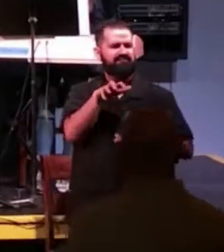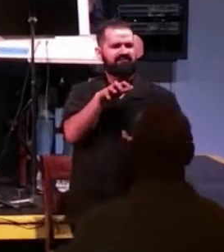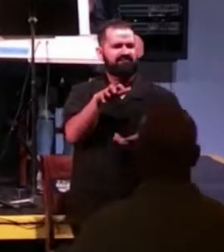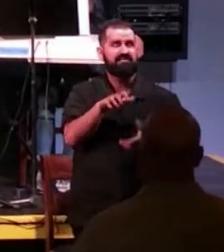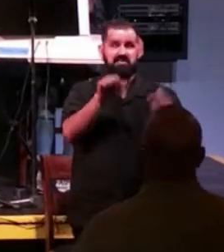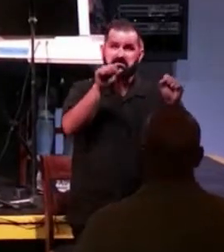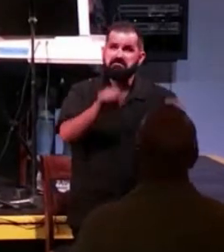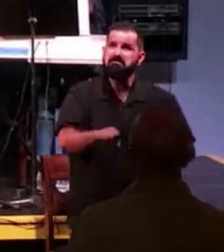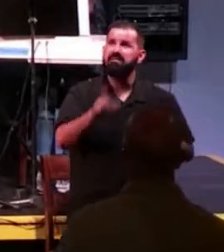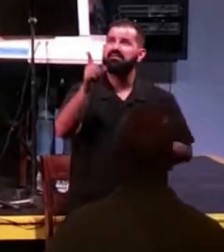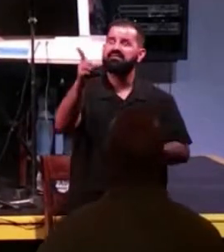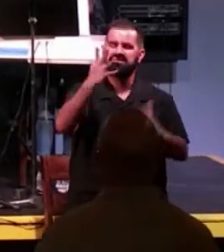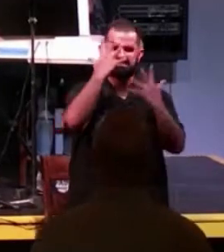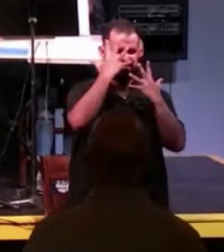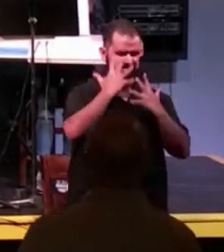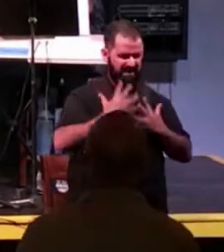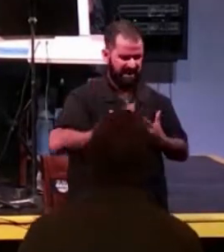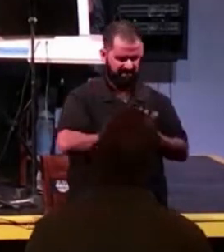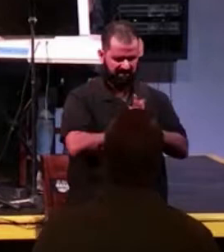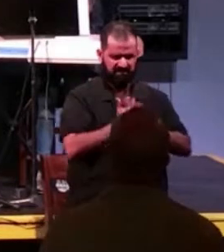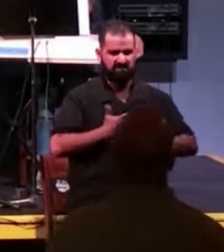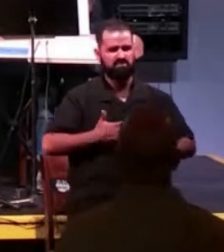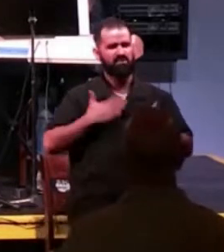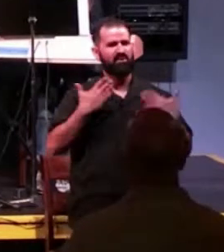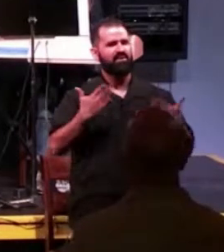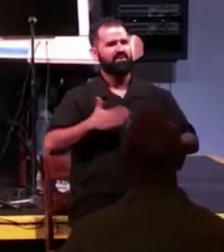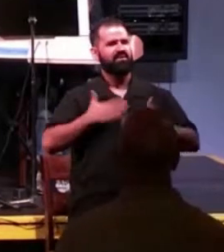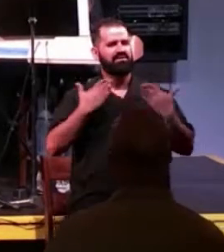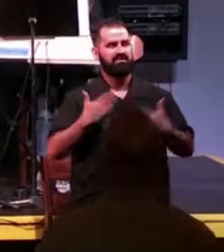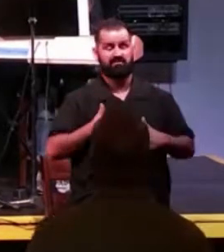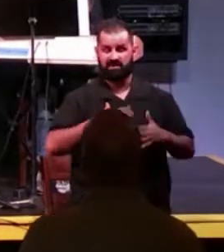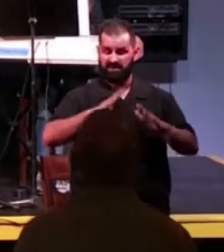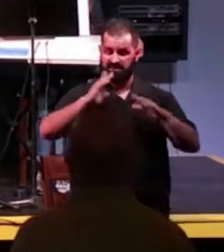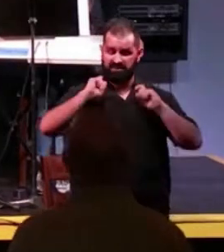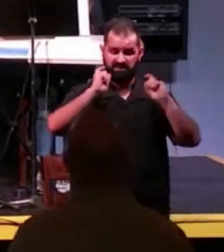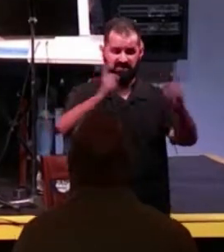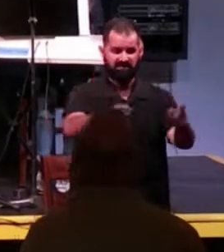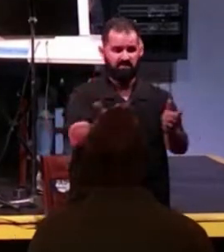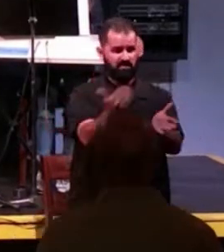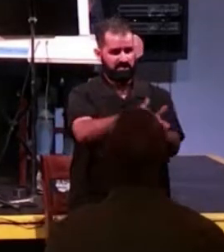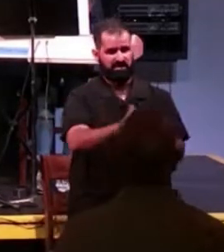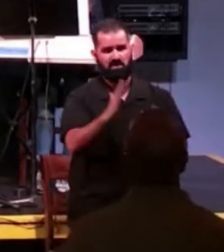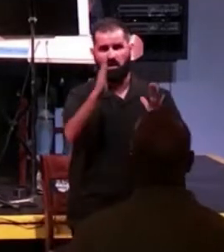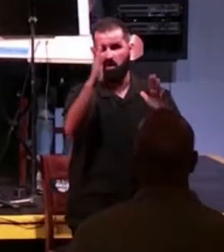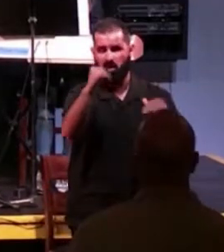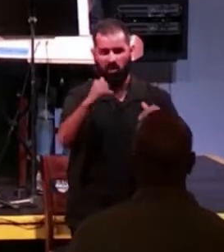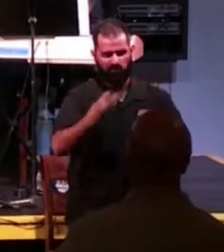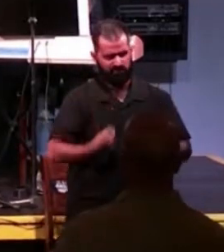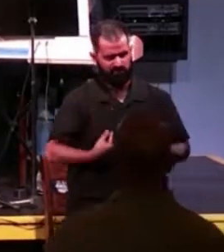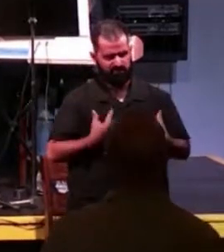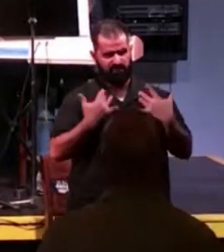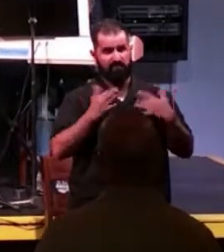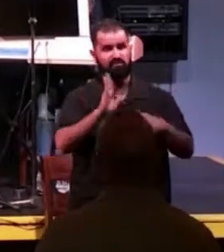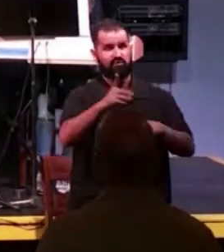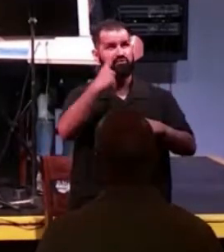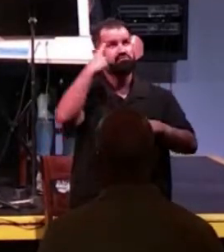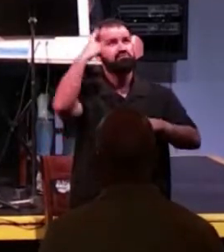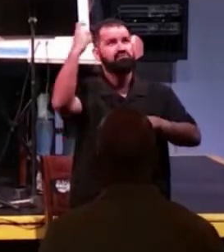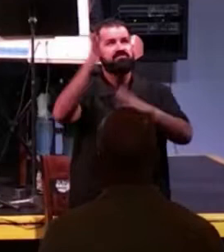he turn your sorrow into joy. May hope be revived. May dreams come